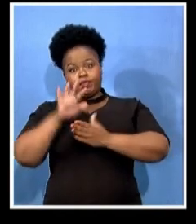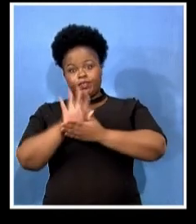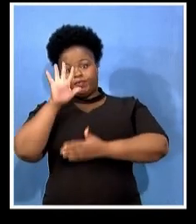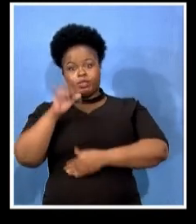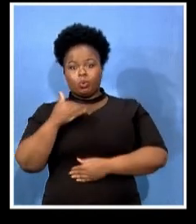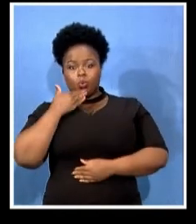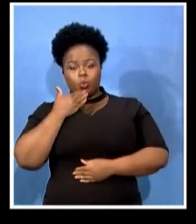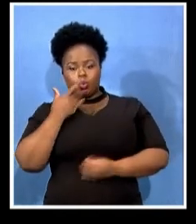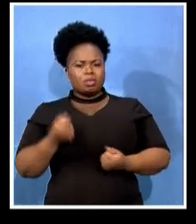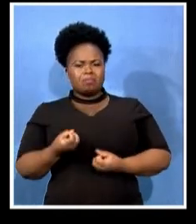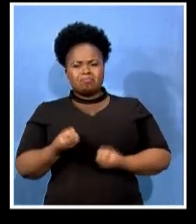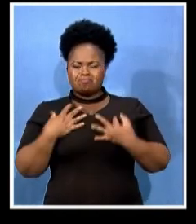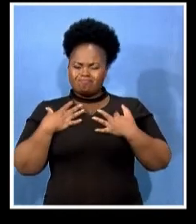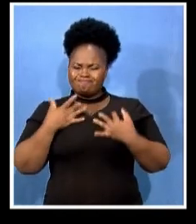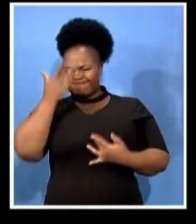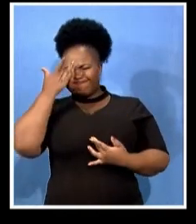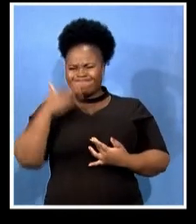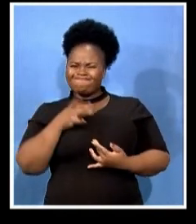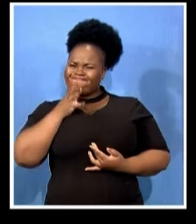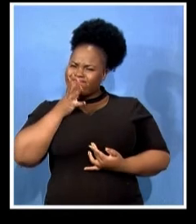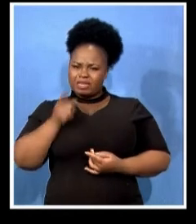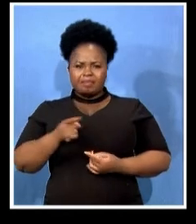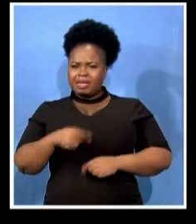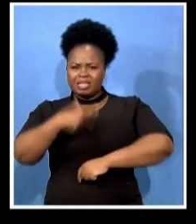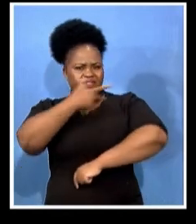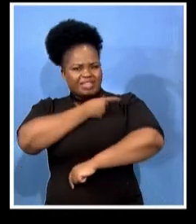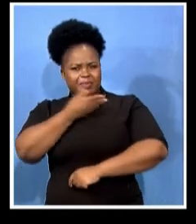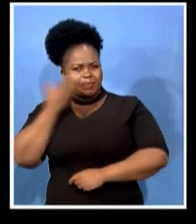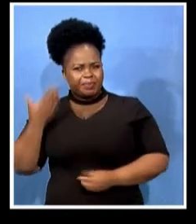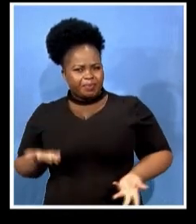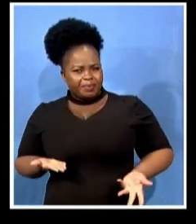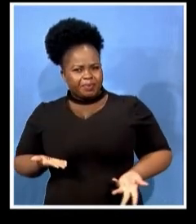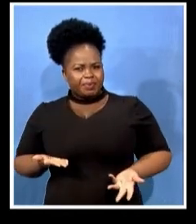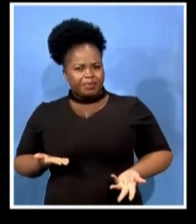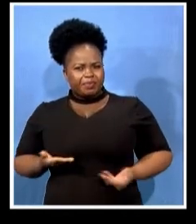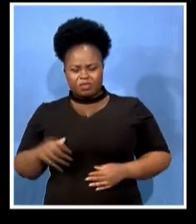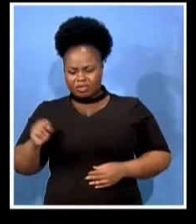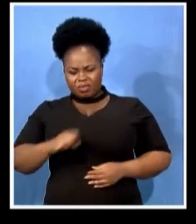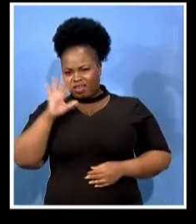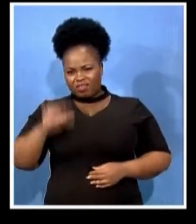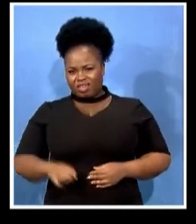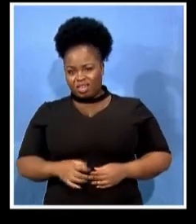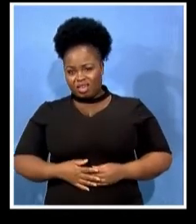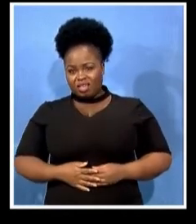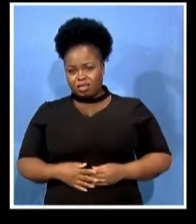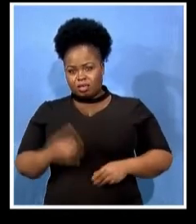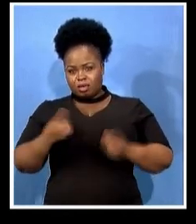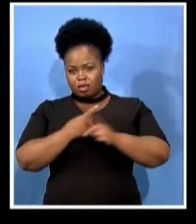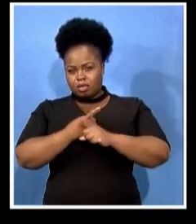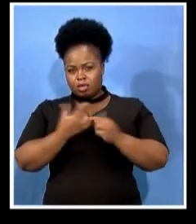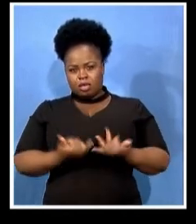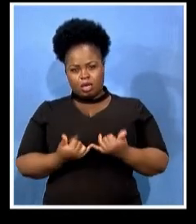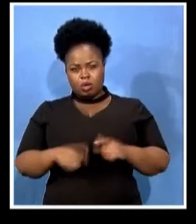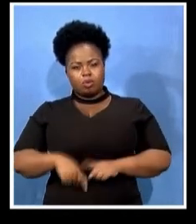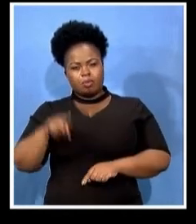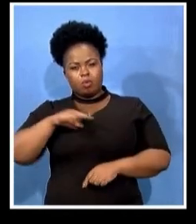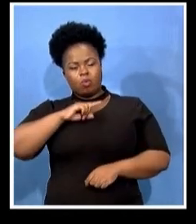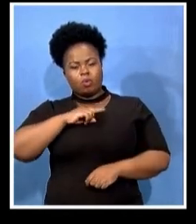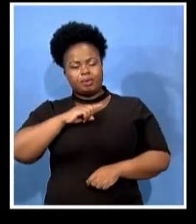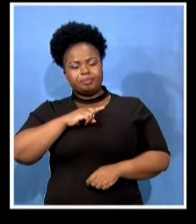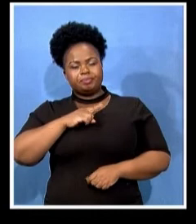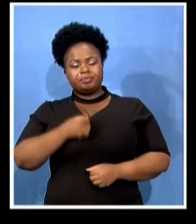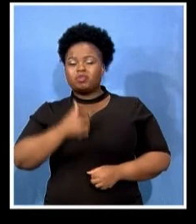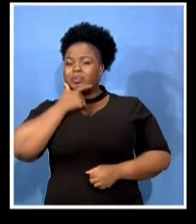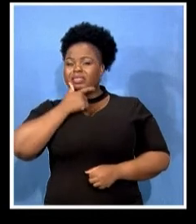not secured a vaccine for their citizens and been rolled out as of December. Now, Minister, if there